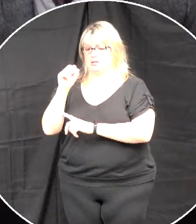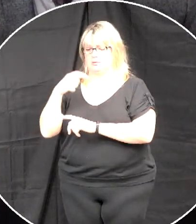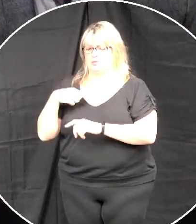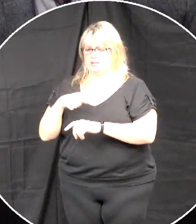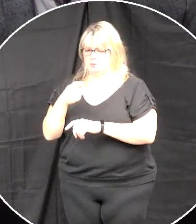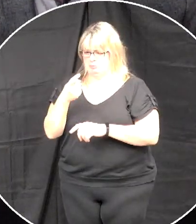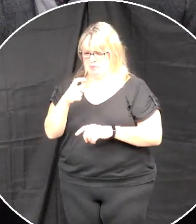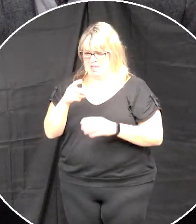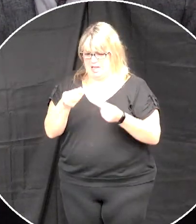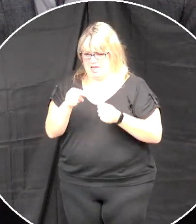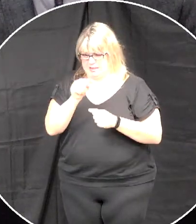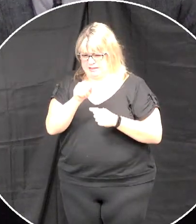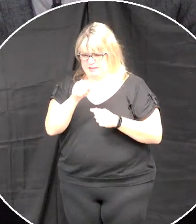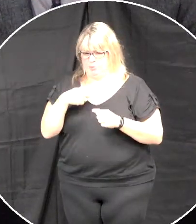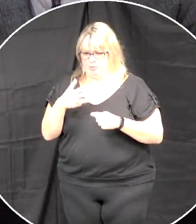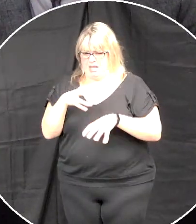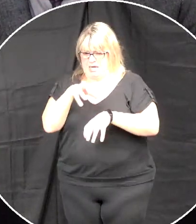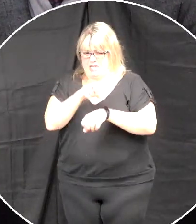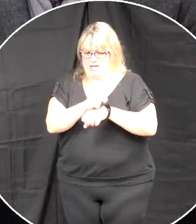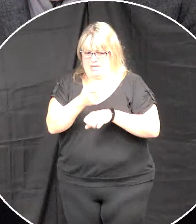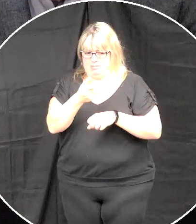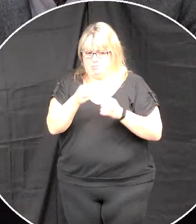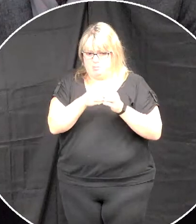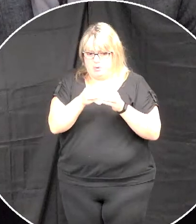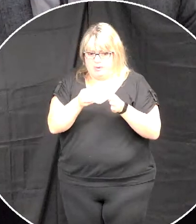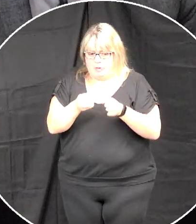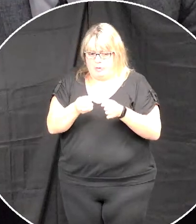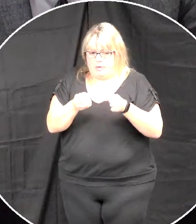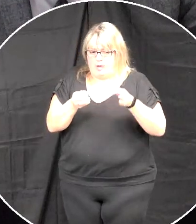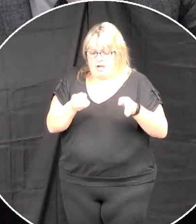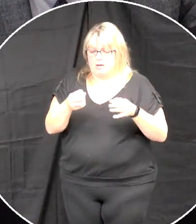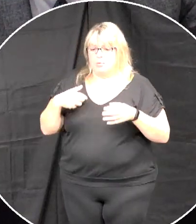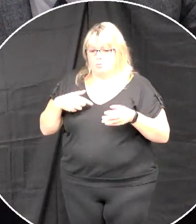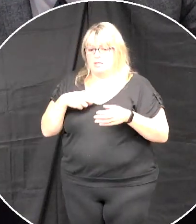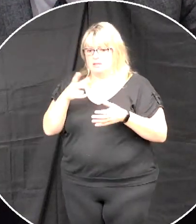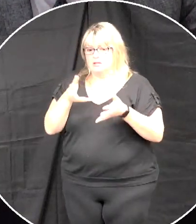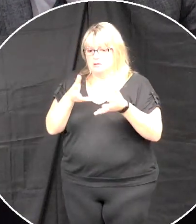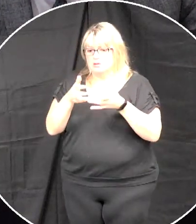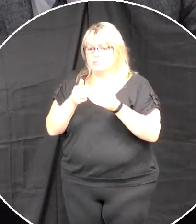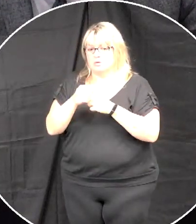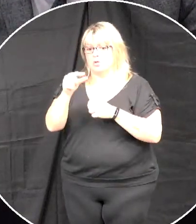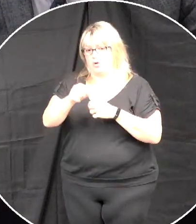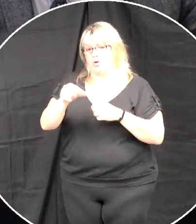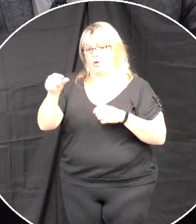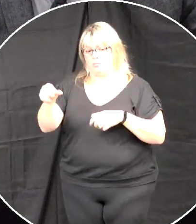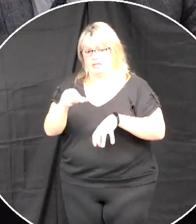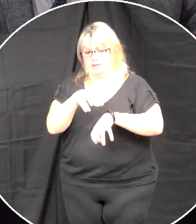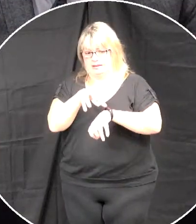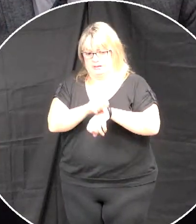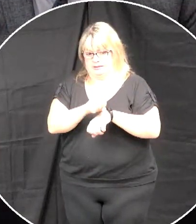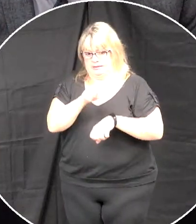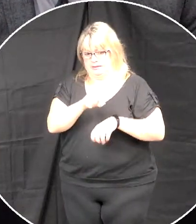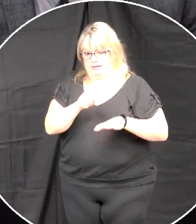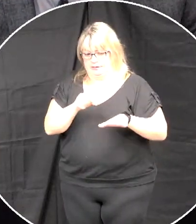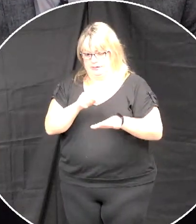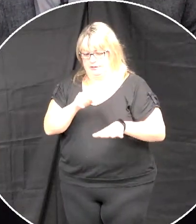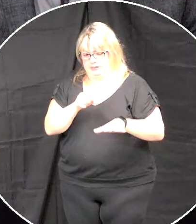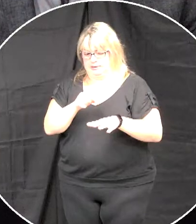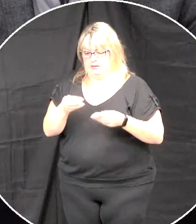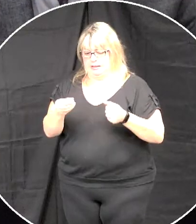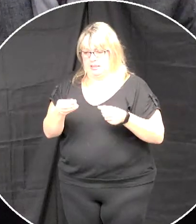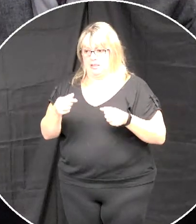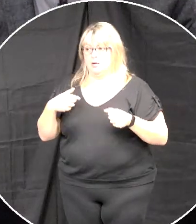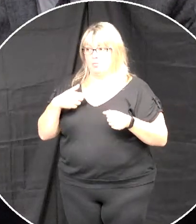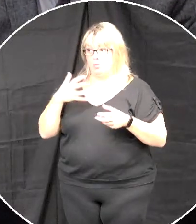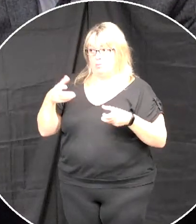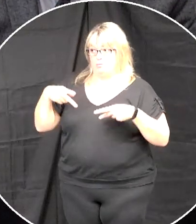we completed the Paradise Intermediate that we worked with, of course, government to make sure that was all in order. So we'll be